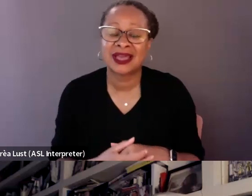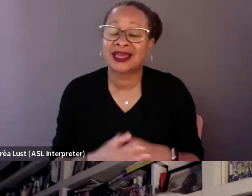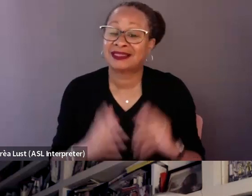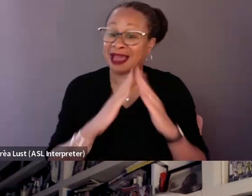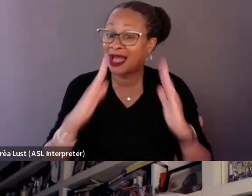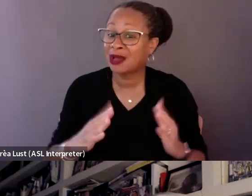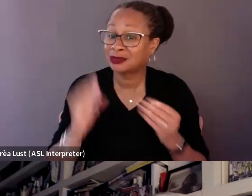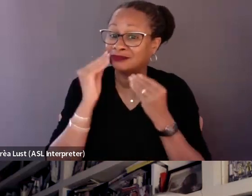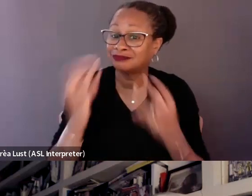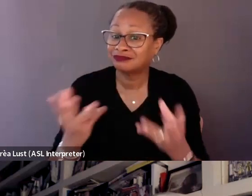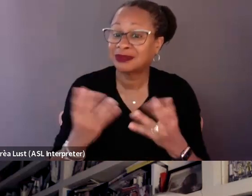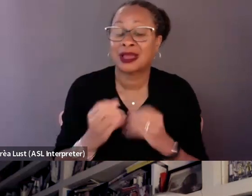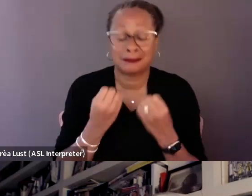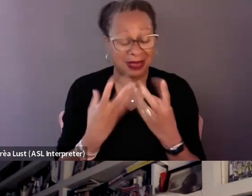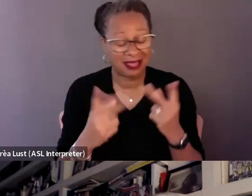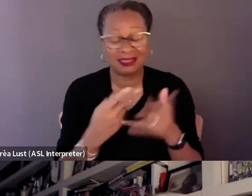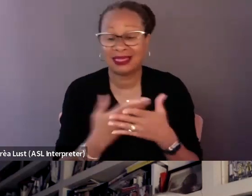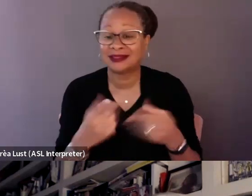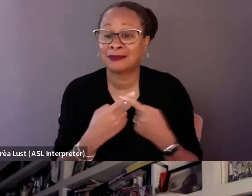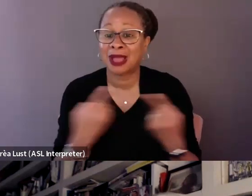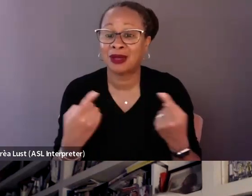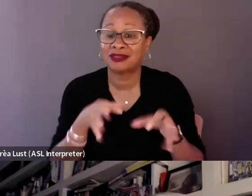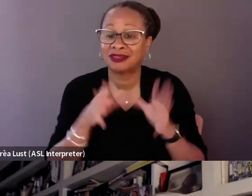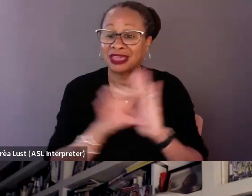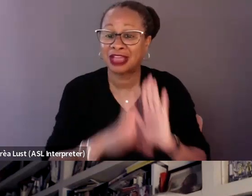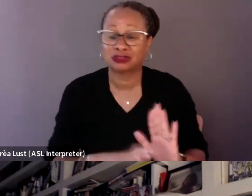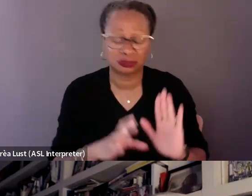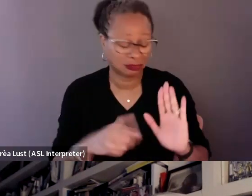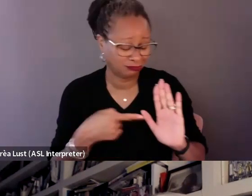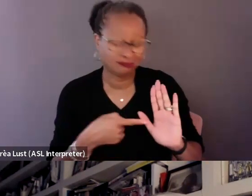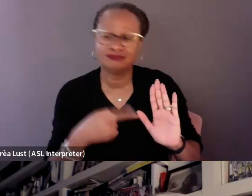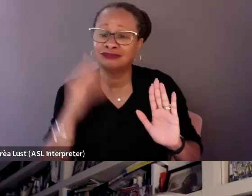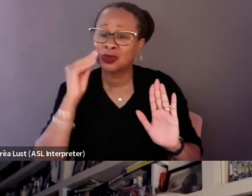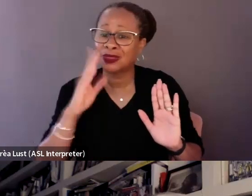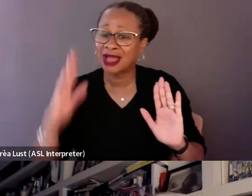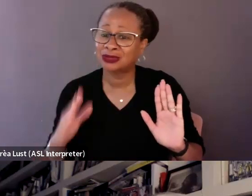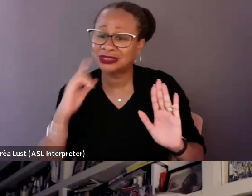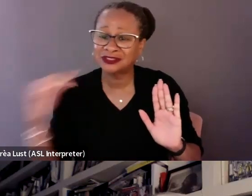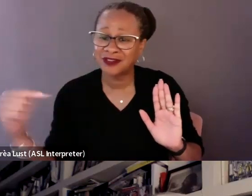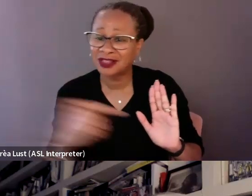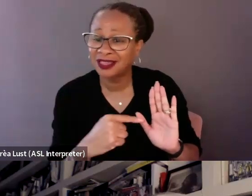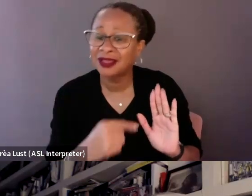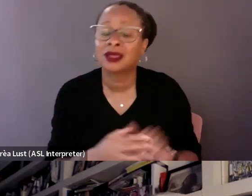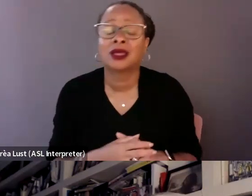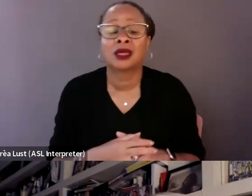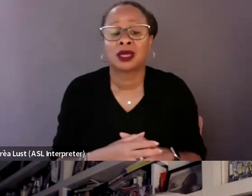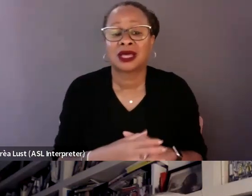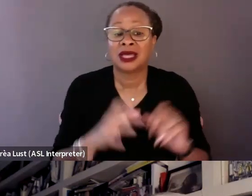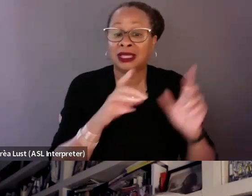to the character. So design and to